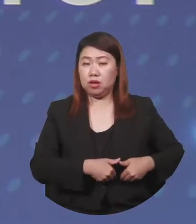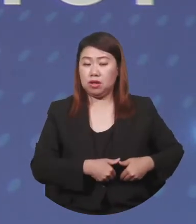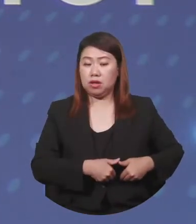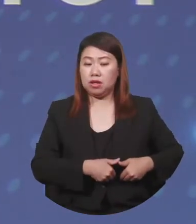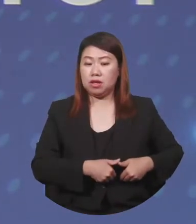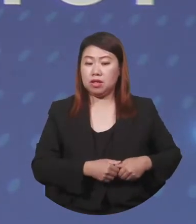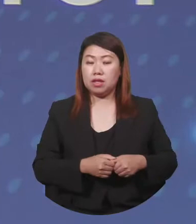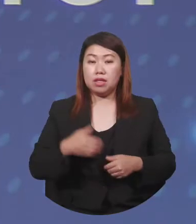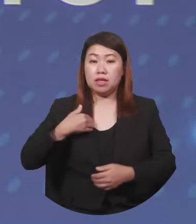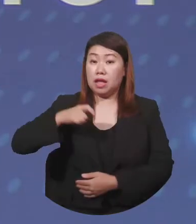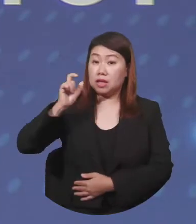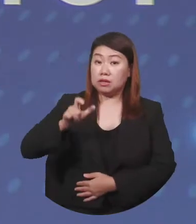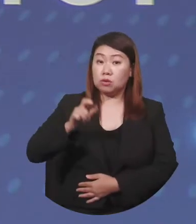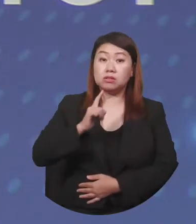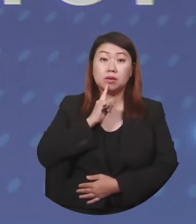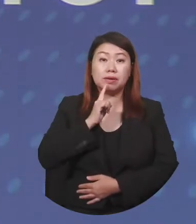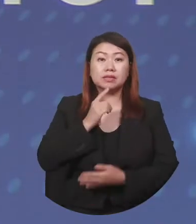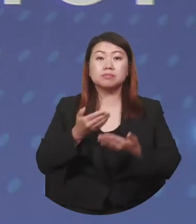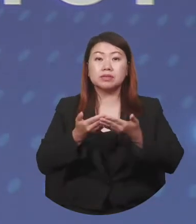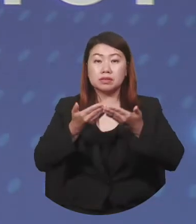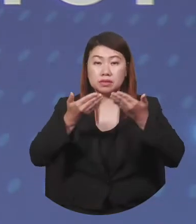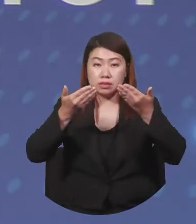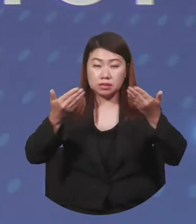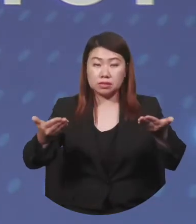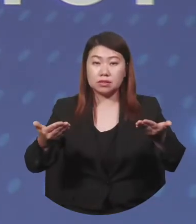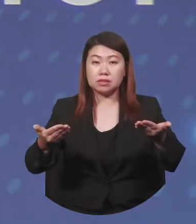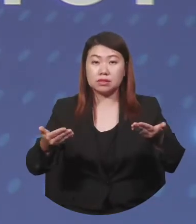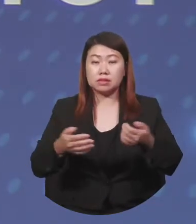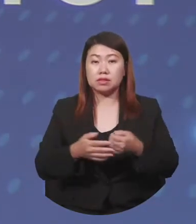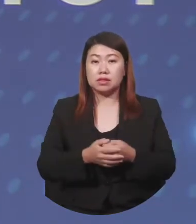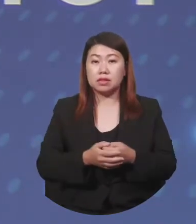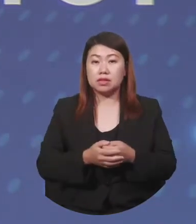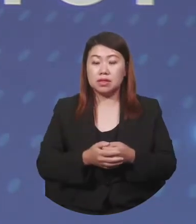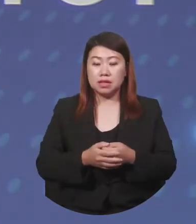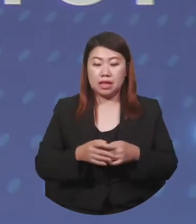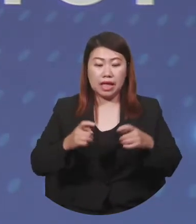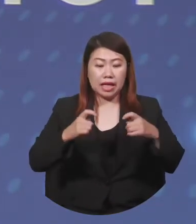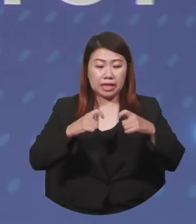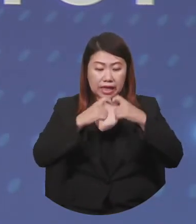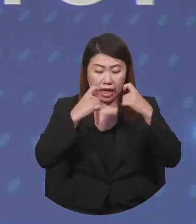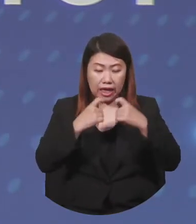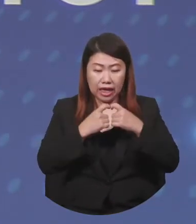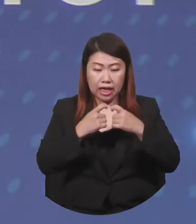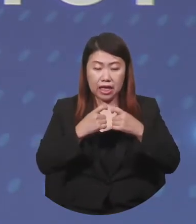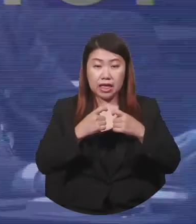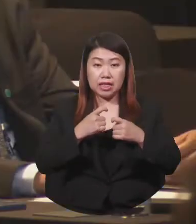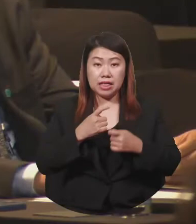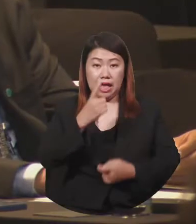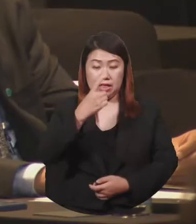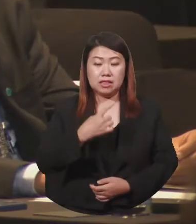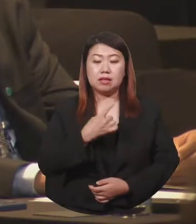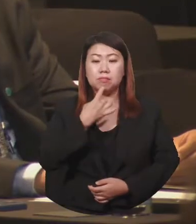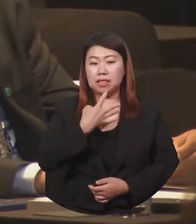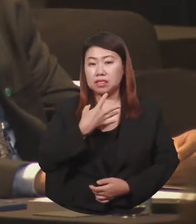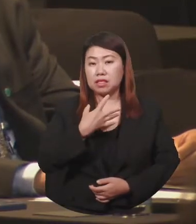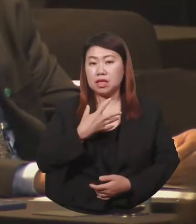can't do it alone. So the urgency is there. Thank you very much. Stefan, that's